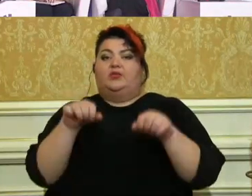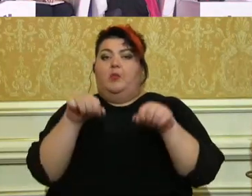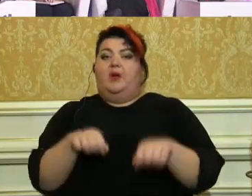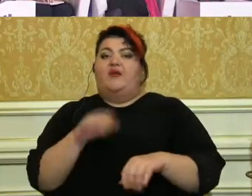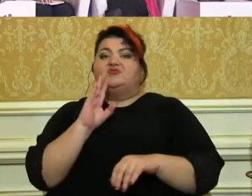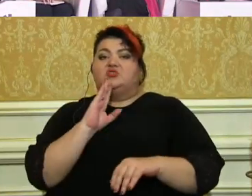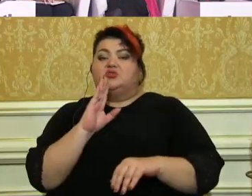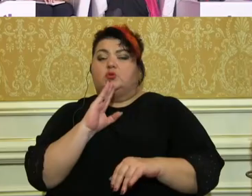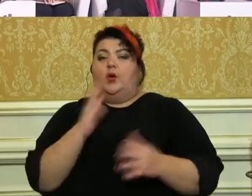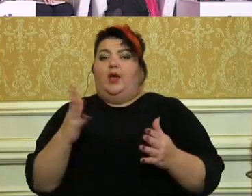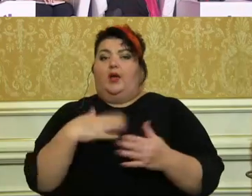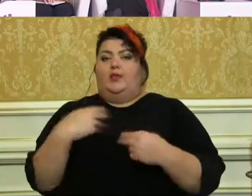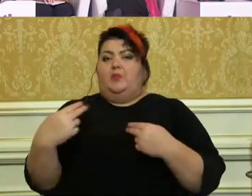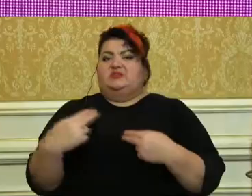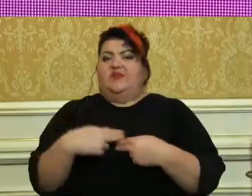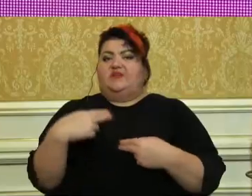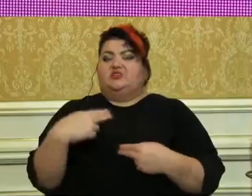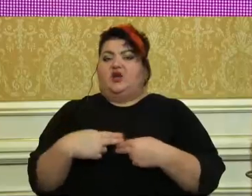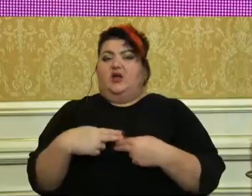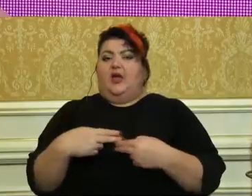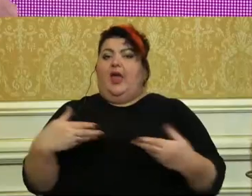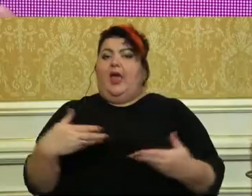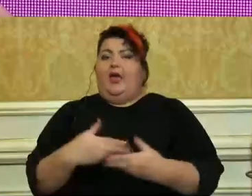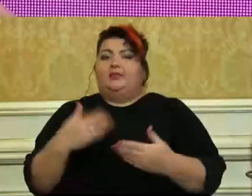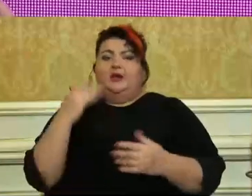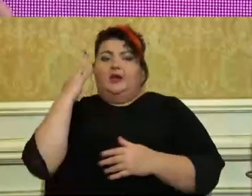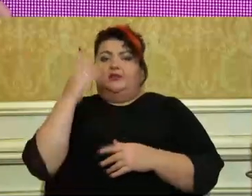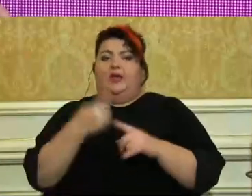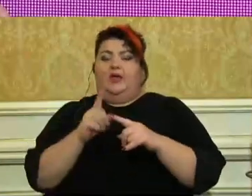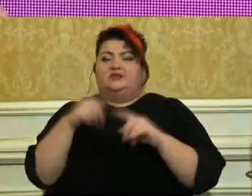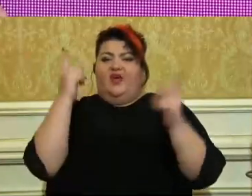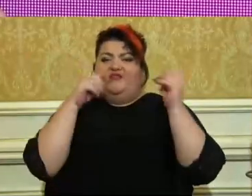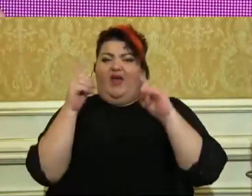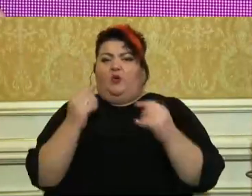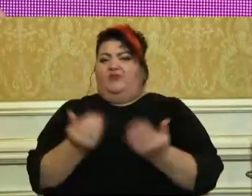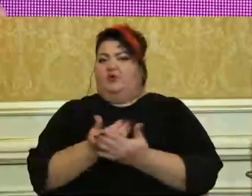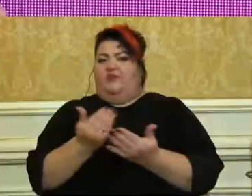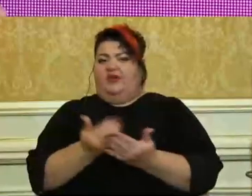Gender ideology is fake news. Fake news.